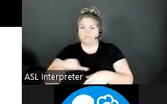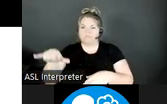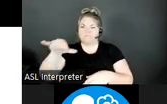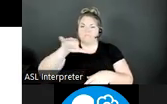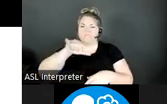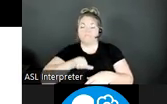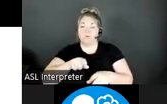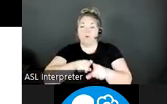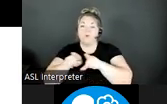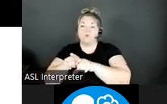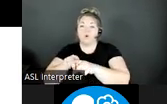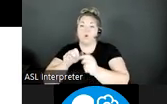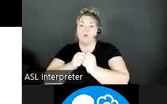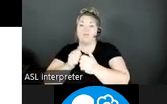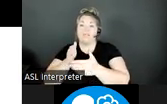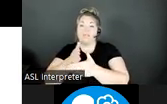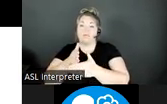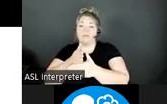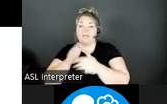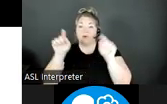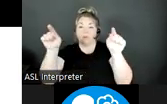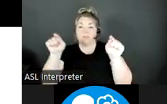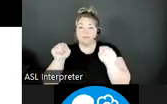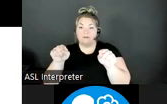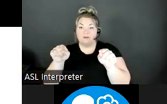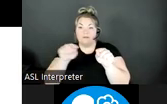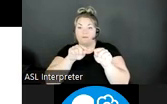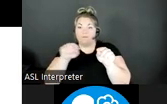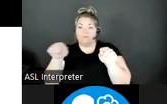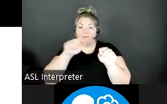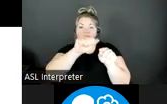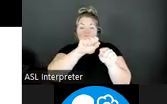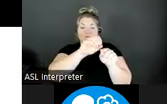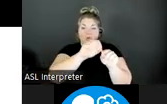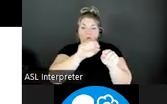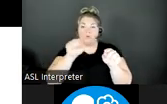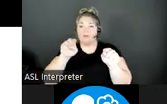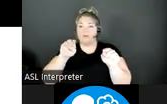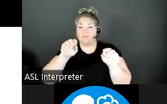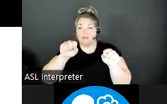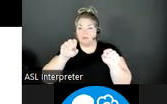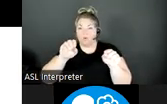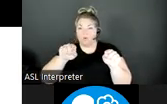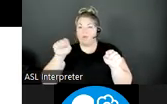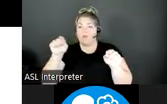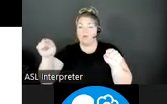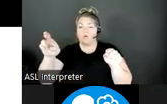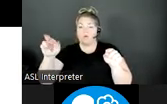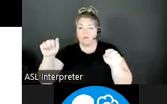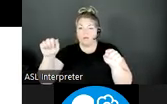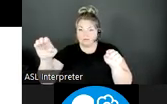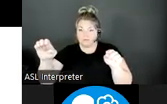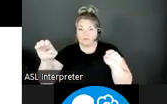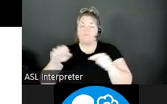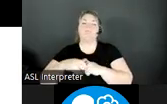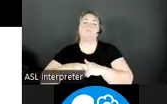the intermediaries. Again, the administrative service organizations, managed service organizations, and